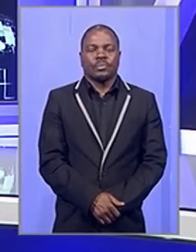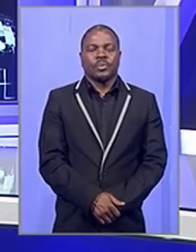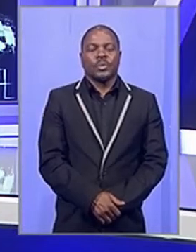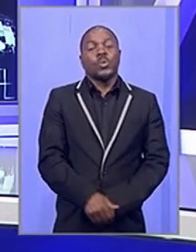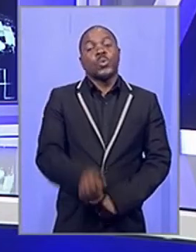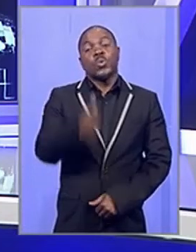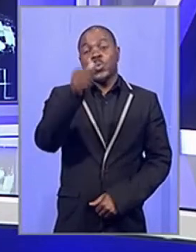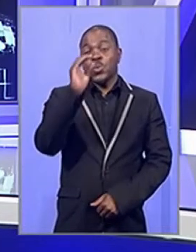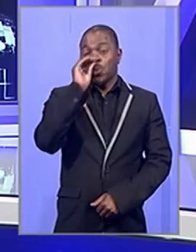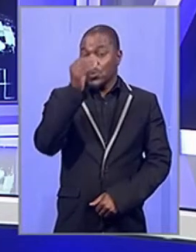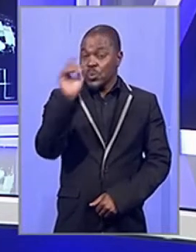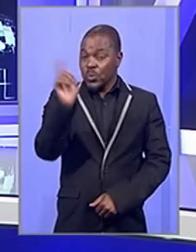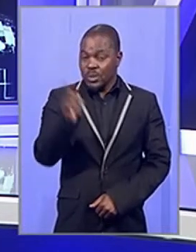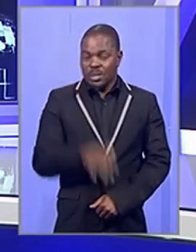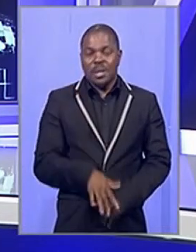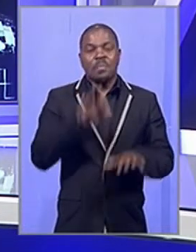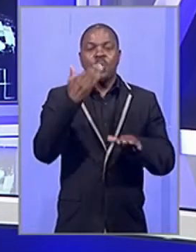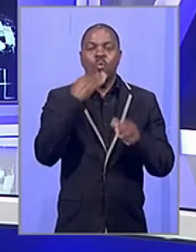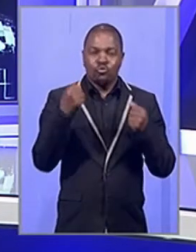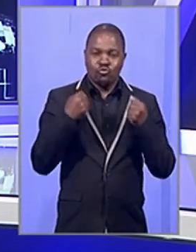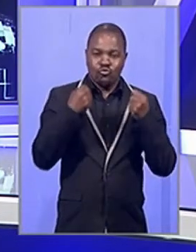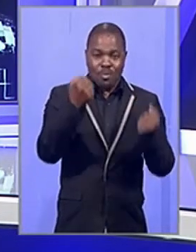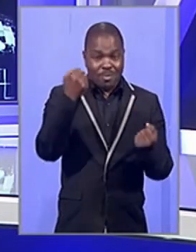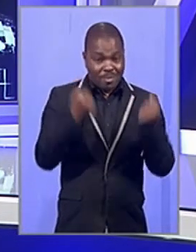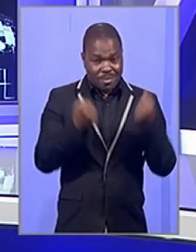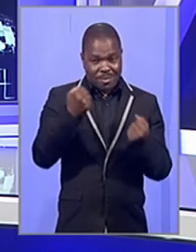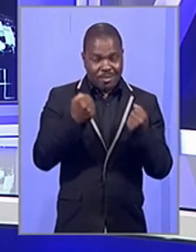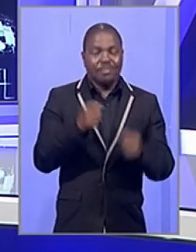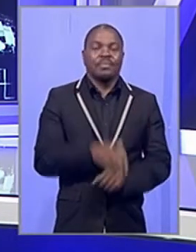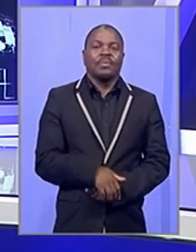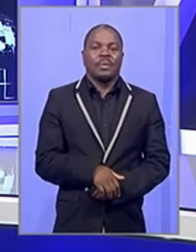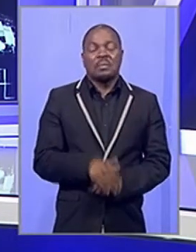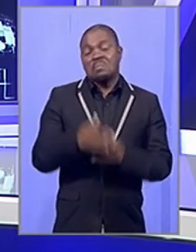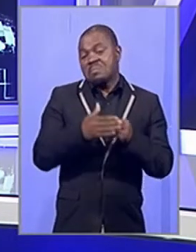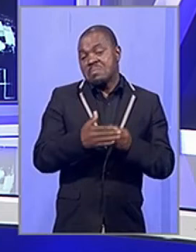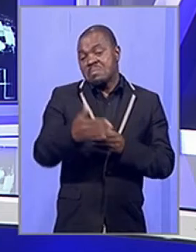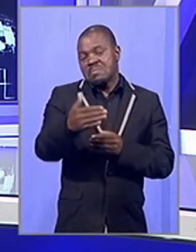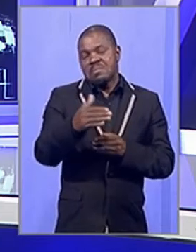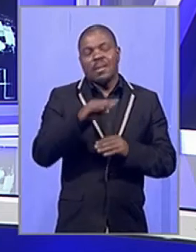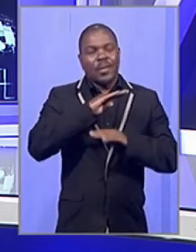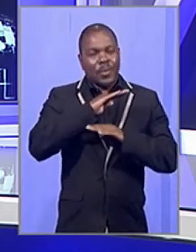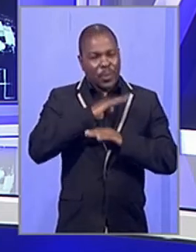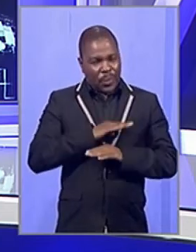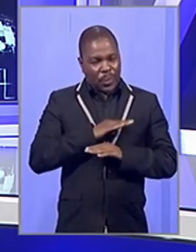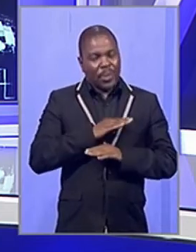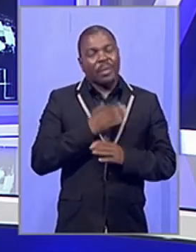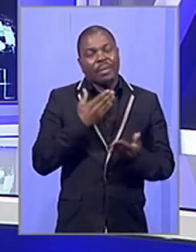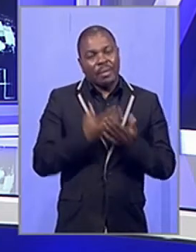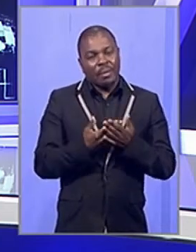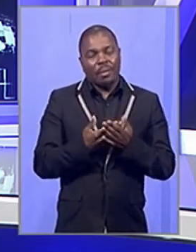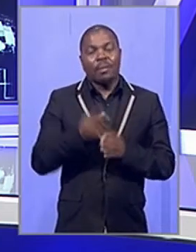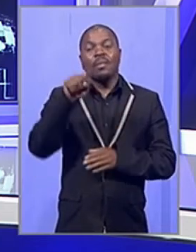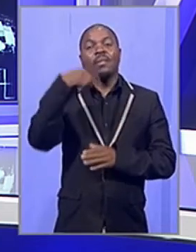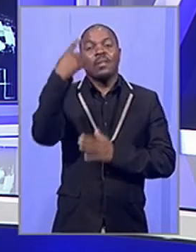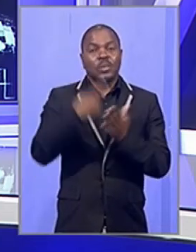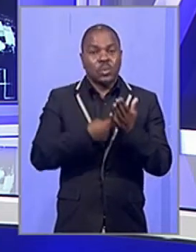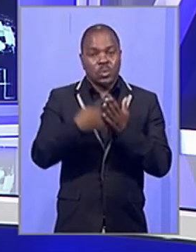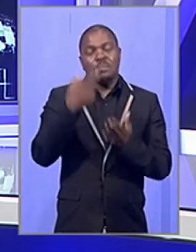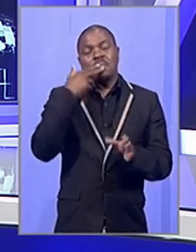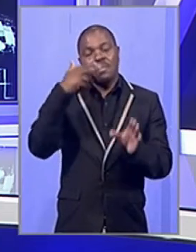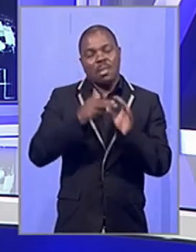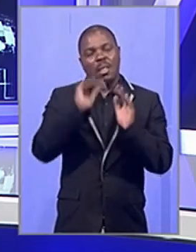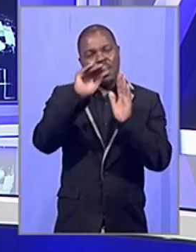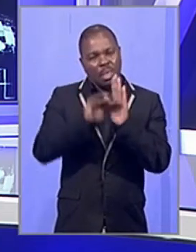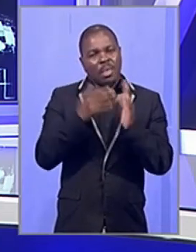Ditaba tše thabišago go baotledi ke tše di reng ba ka hwetša kimollo ye nngwe thekong ya makhura beke ye tlago.